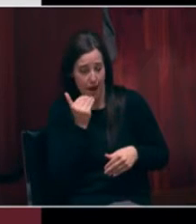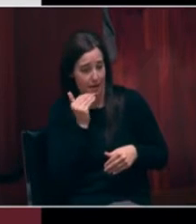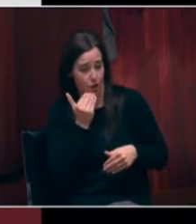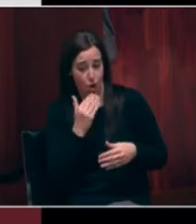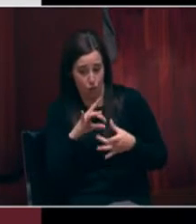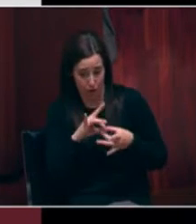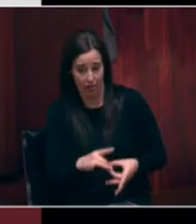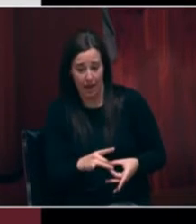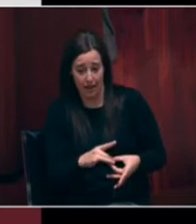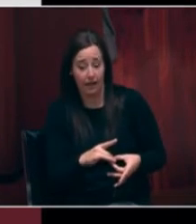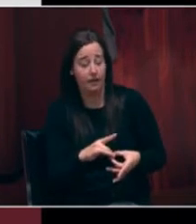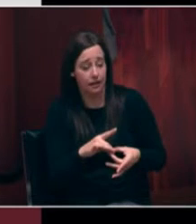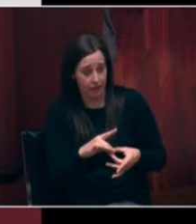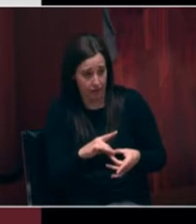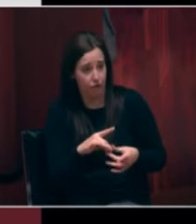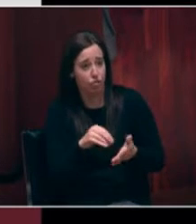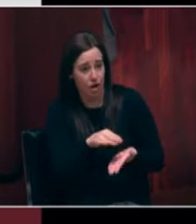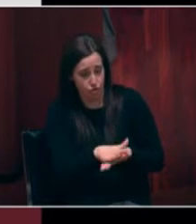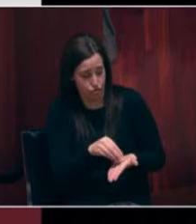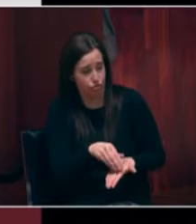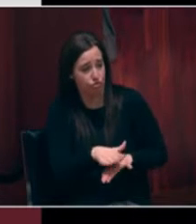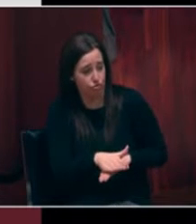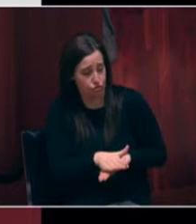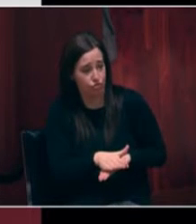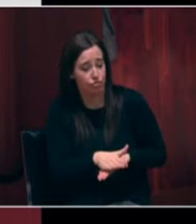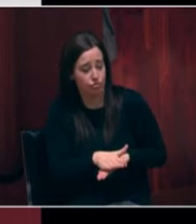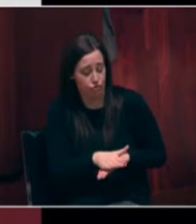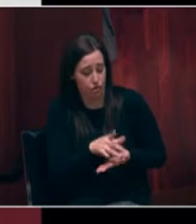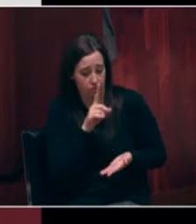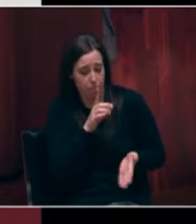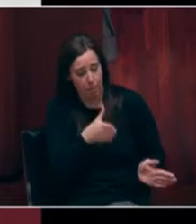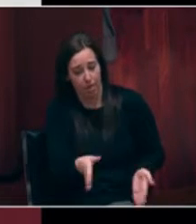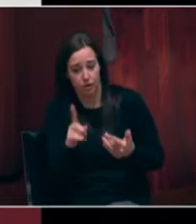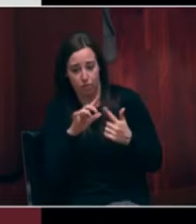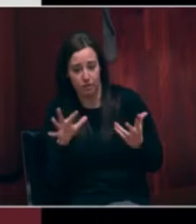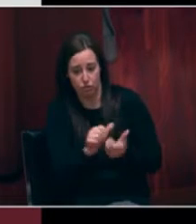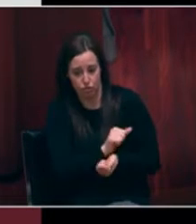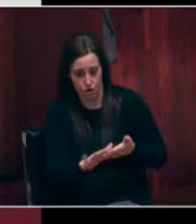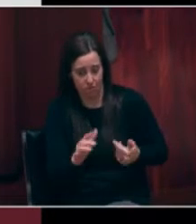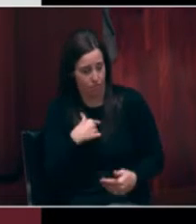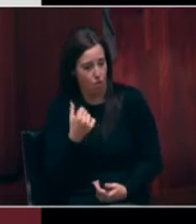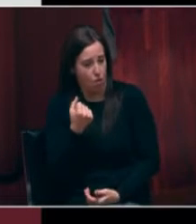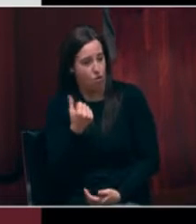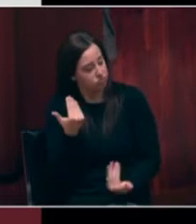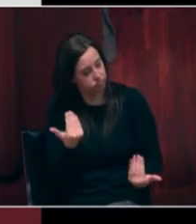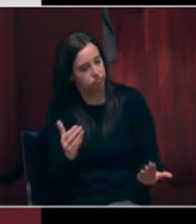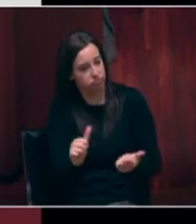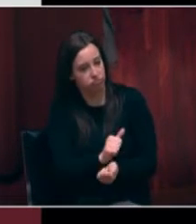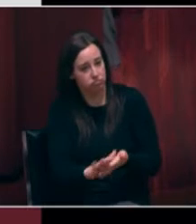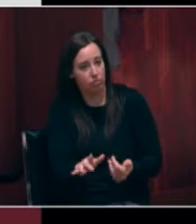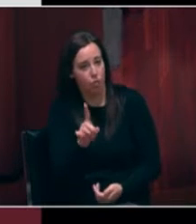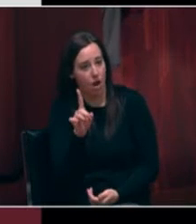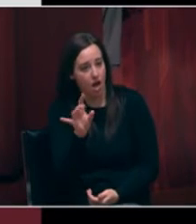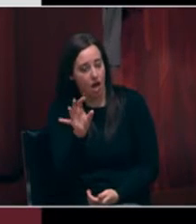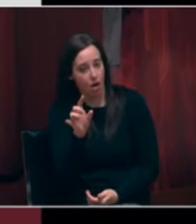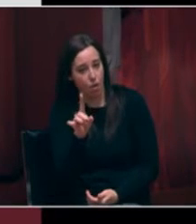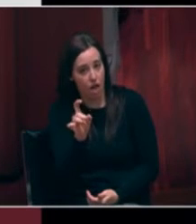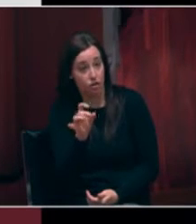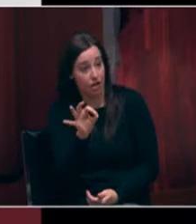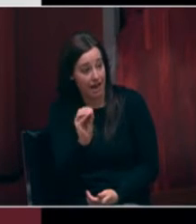records that now that there was no litigation hold could be destroyed. You can see our original numbers, 190,000 transfers,